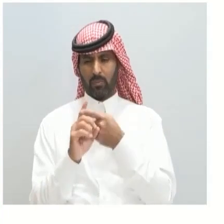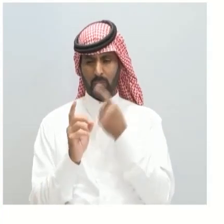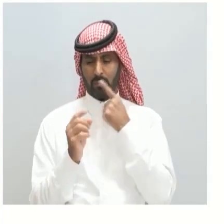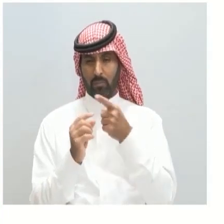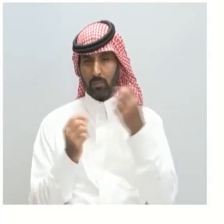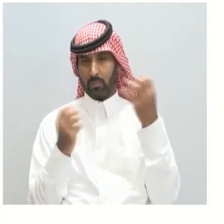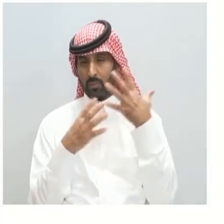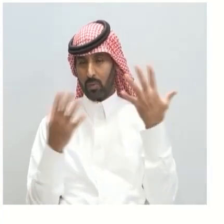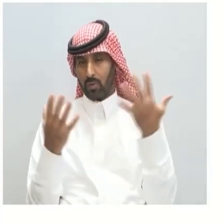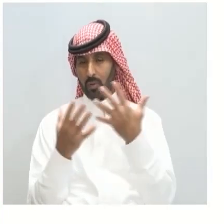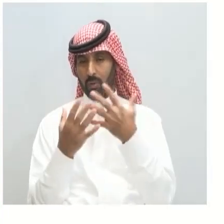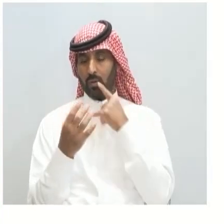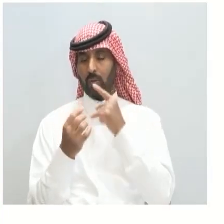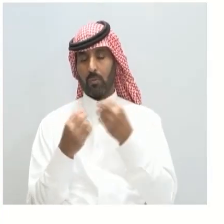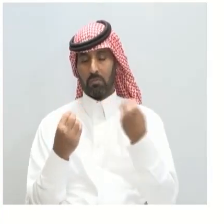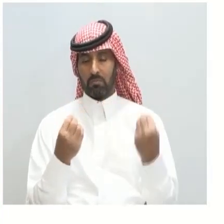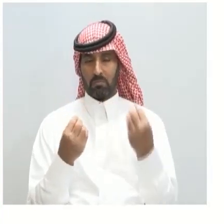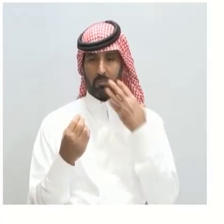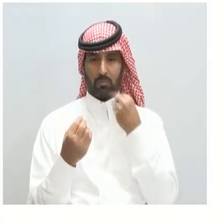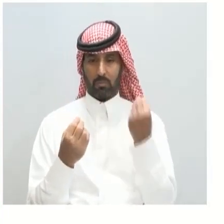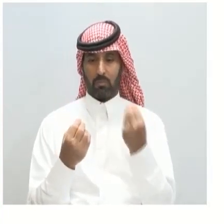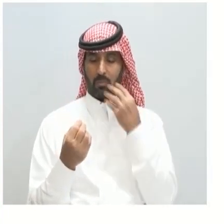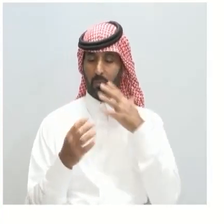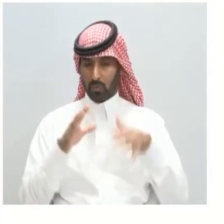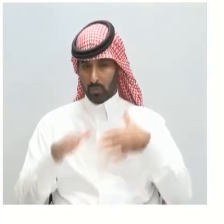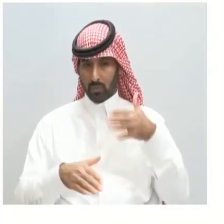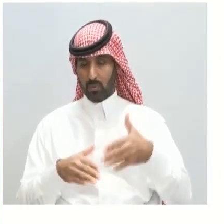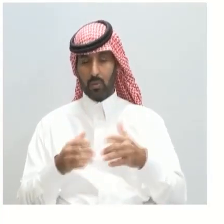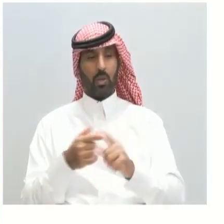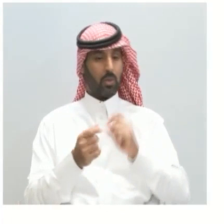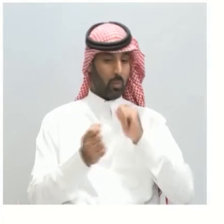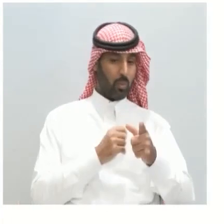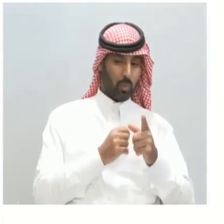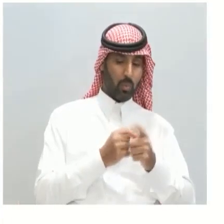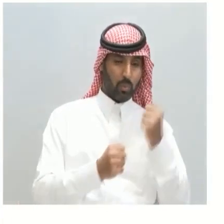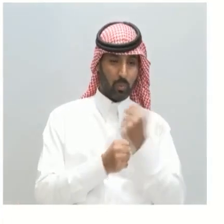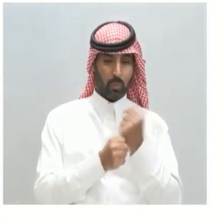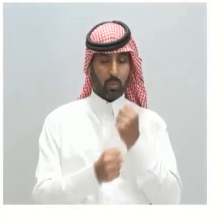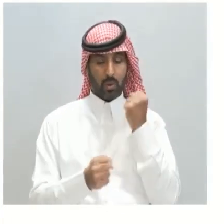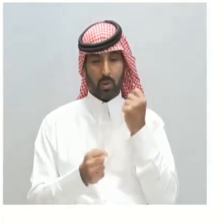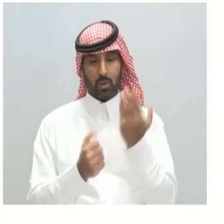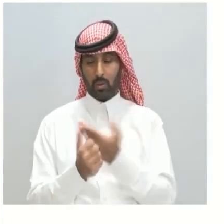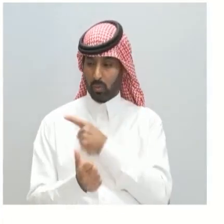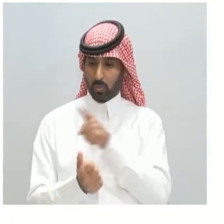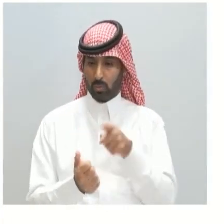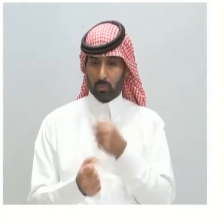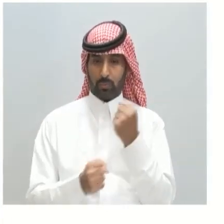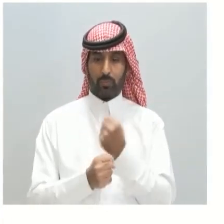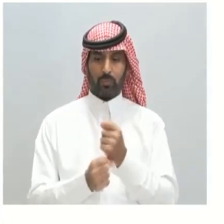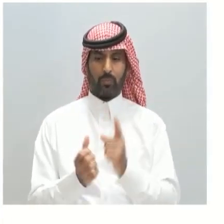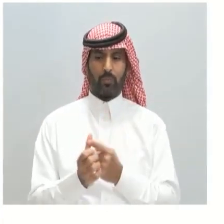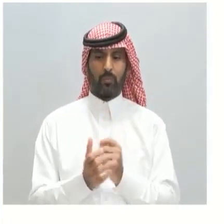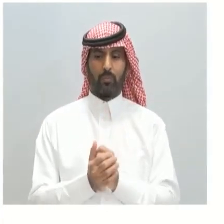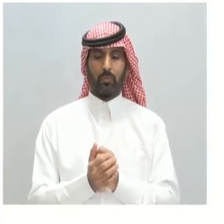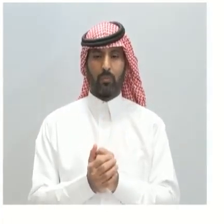so the effect here, the nicer it is for swimming. The quicker we work, when we work quick. So